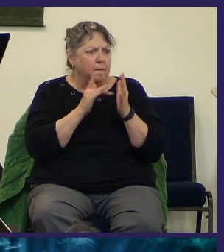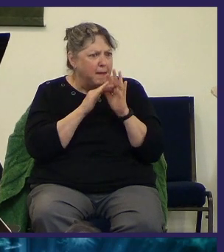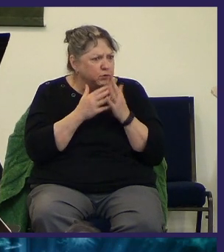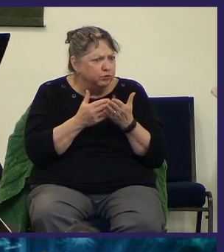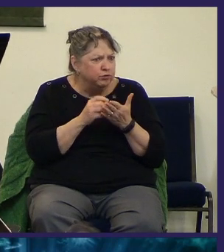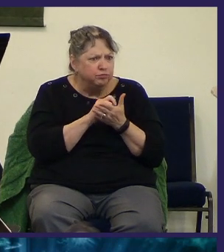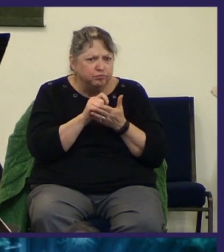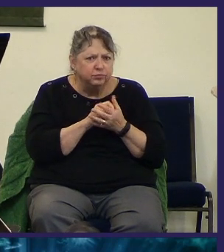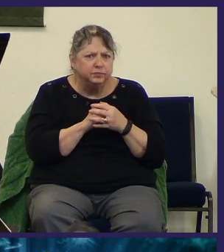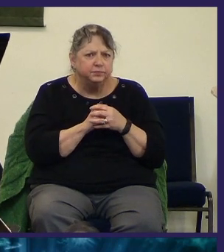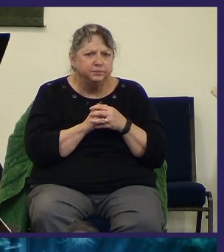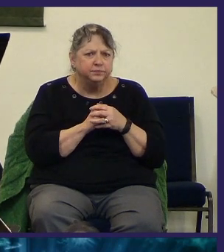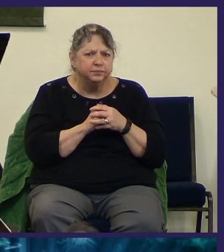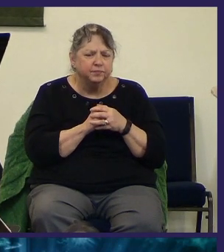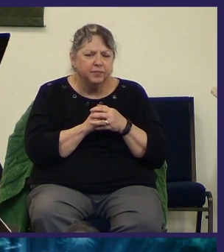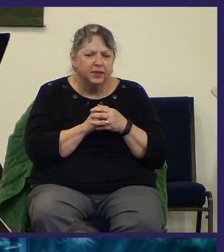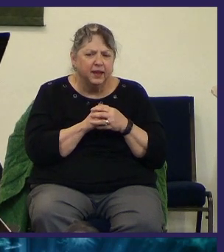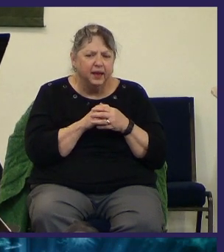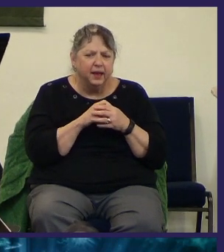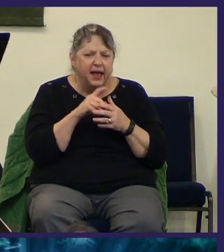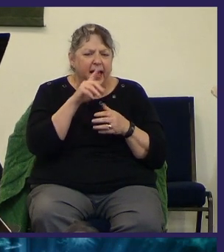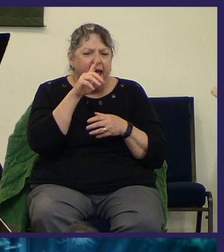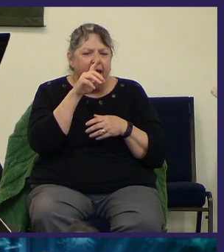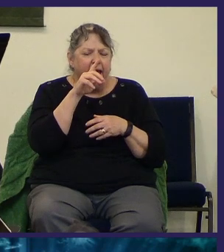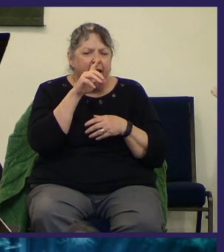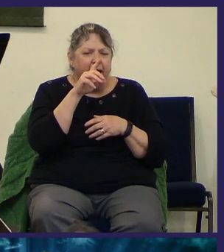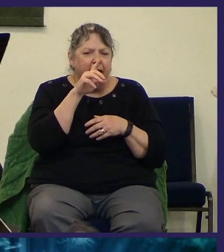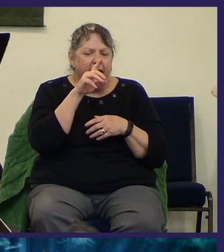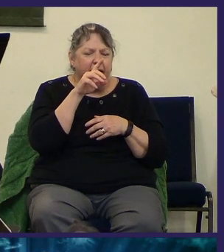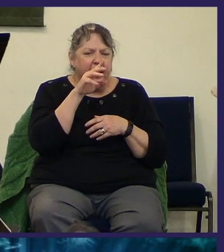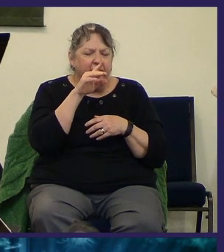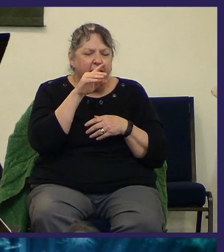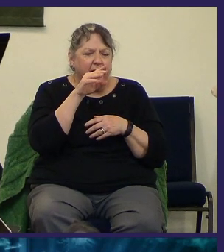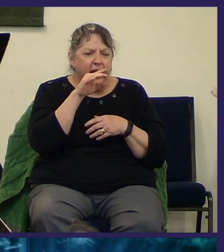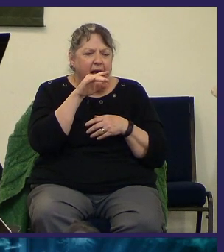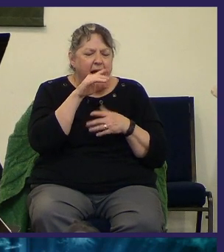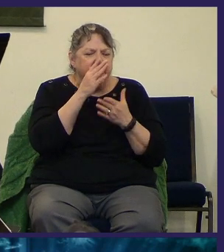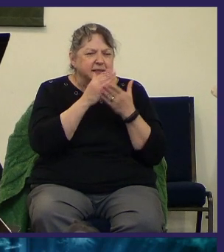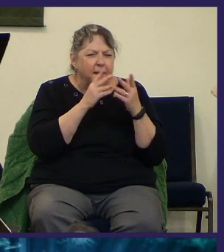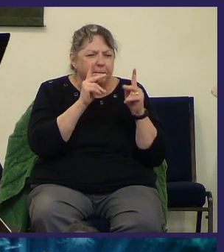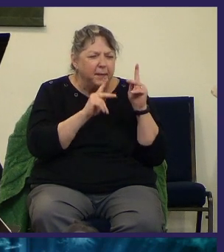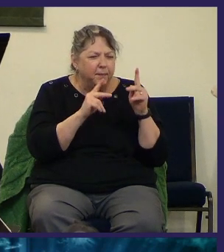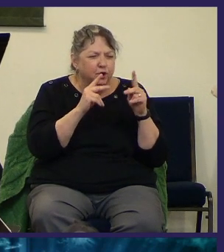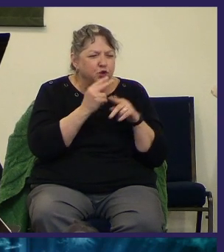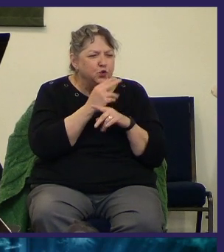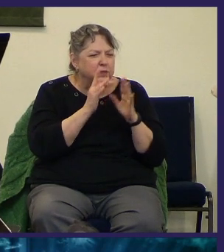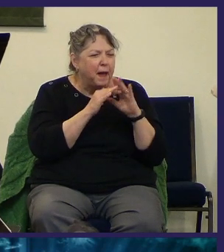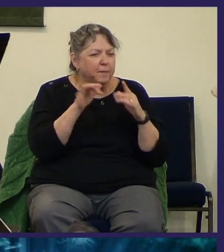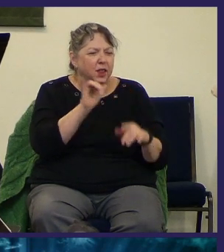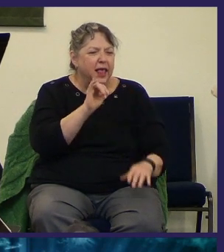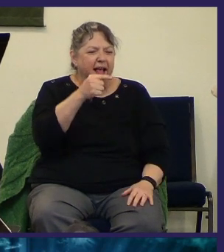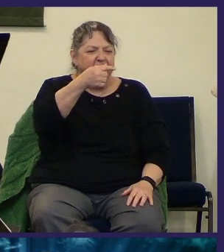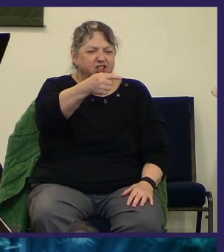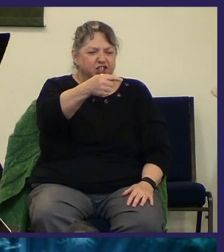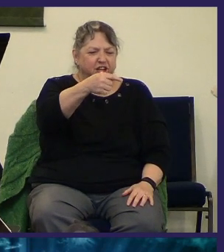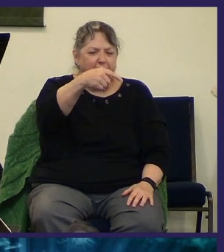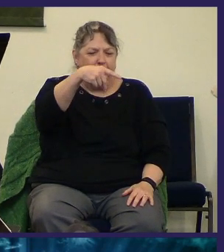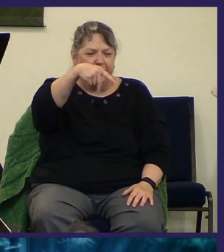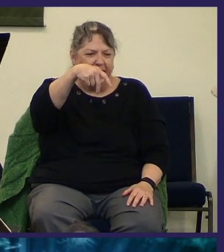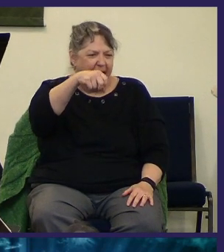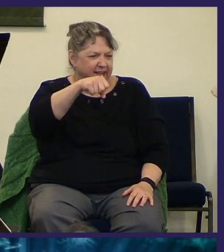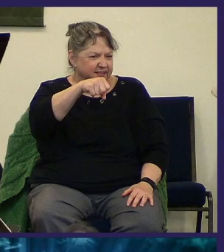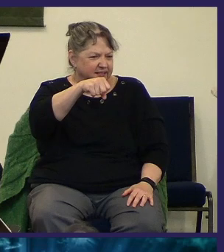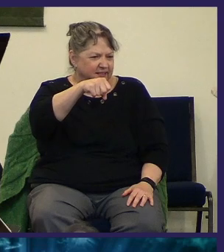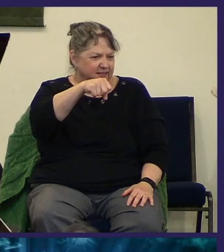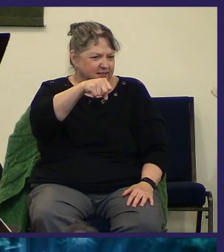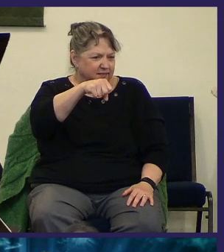some people call it a spiritual gps it's a road map to christ right in the back there's